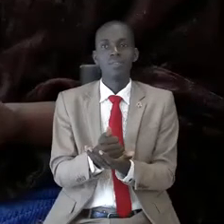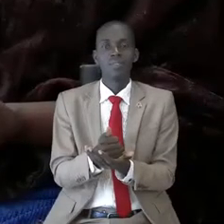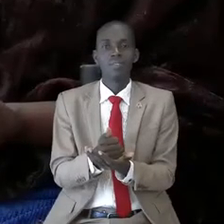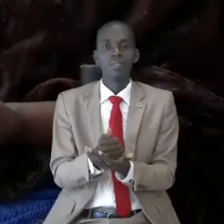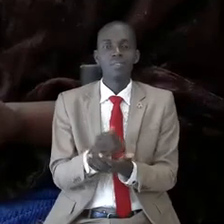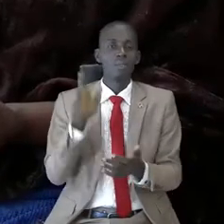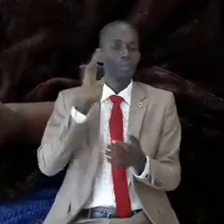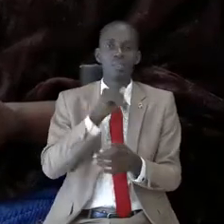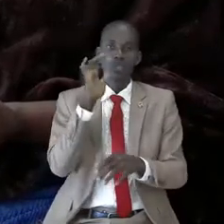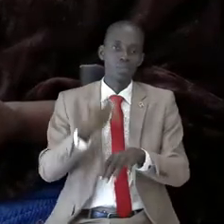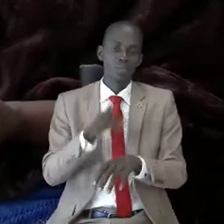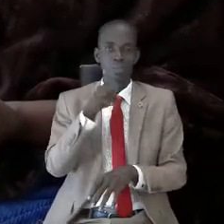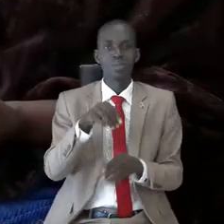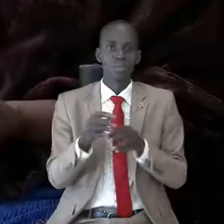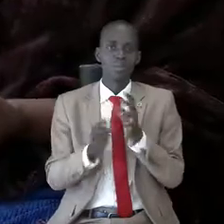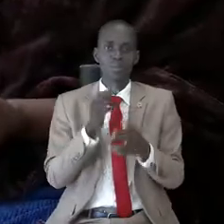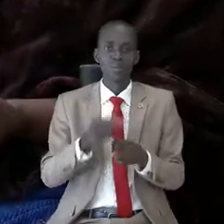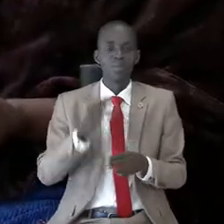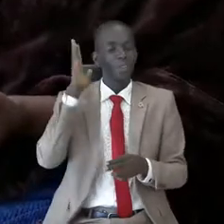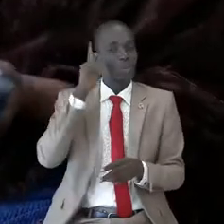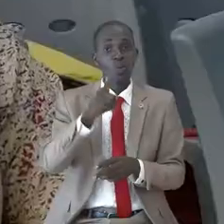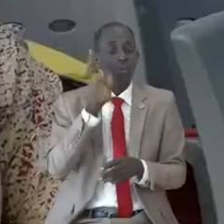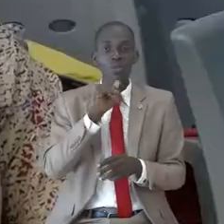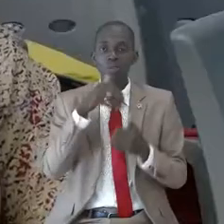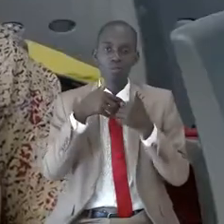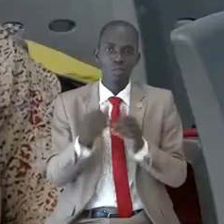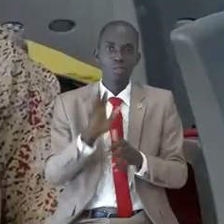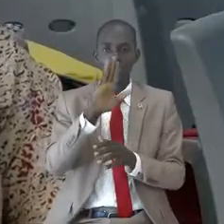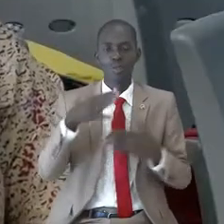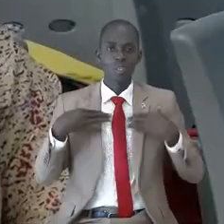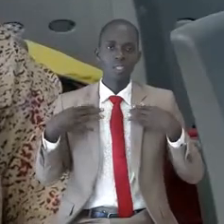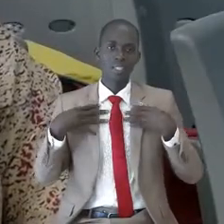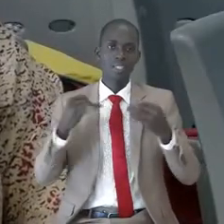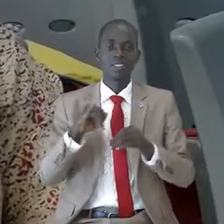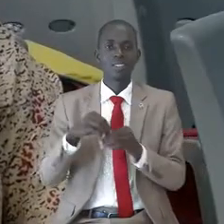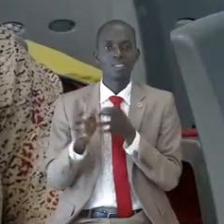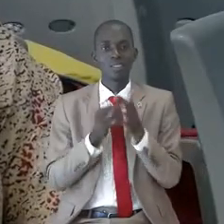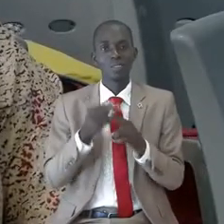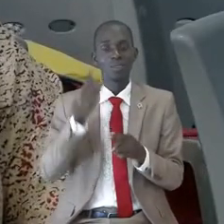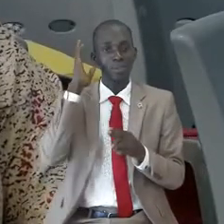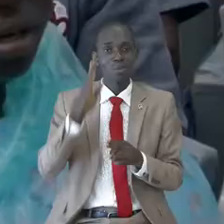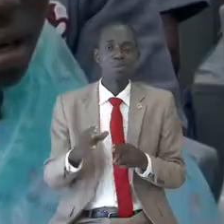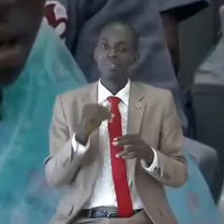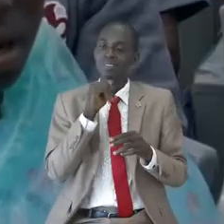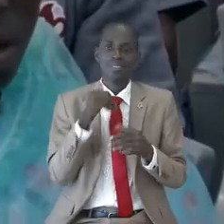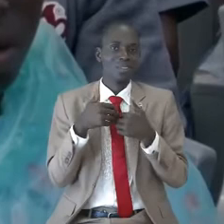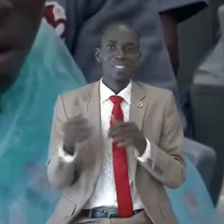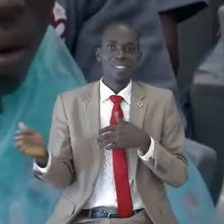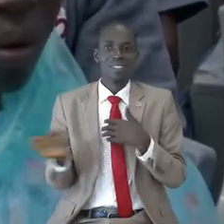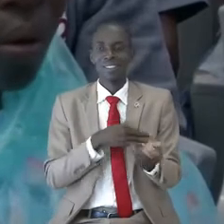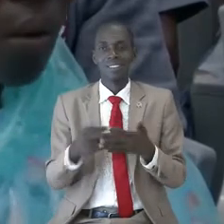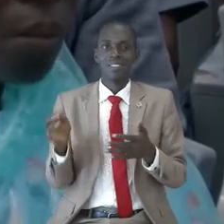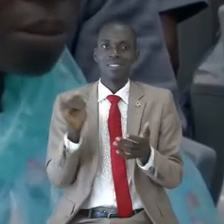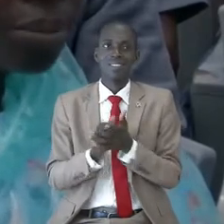not touch you. Amen. You will not lose your healing. Amen. You will not lose anything, whatever the Lord